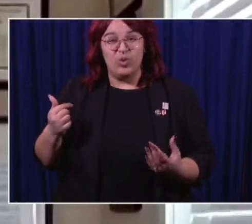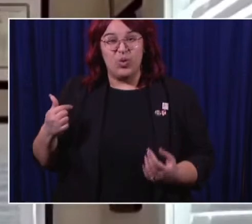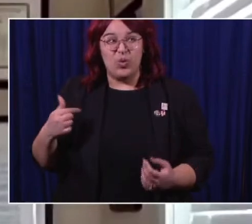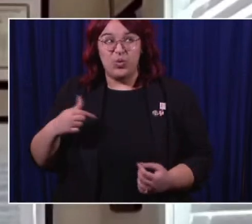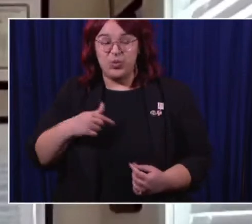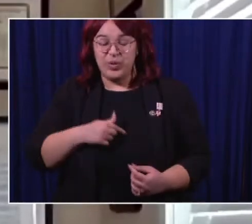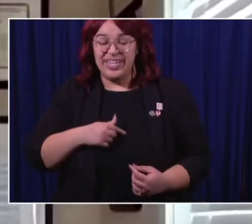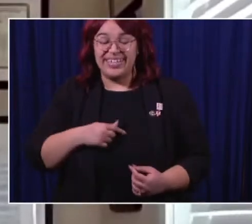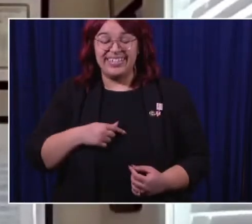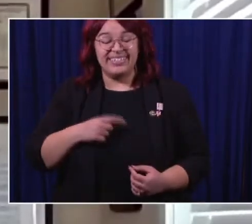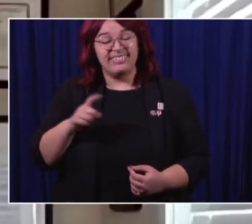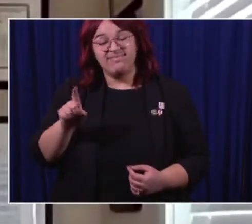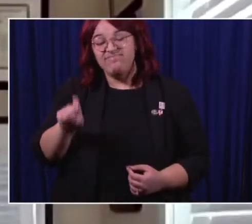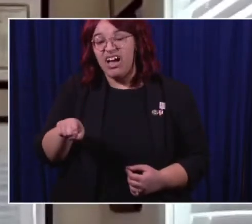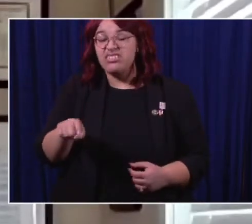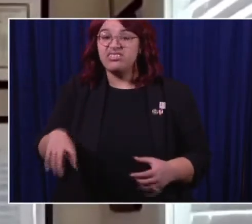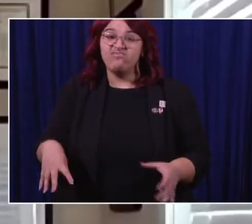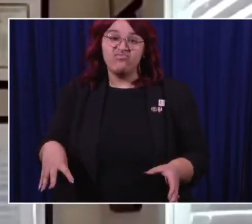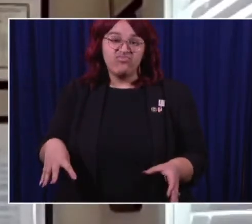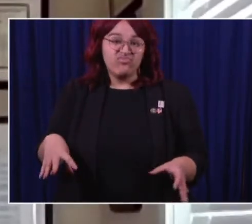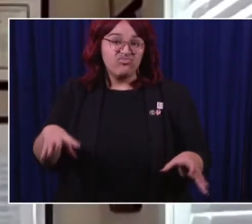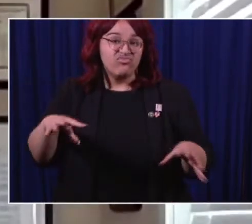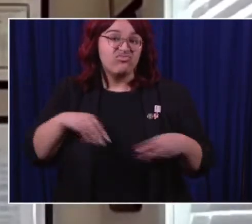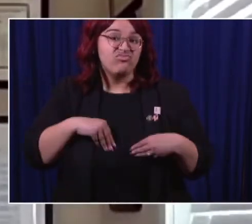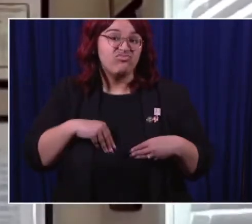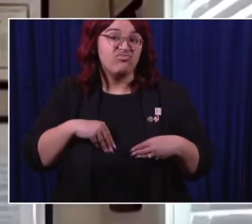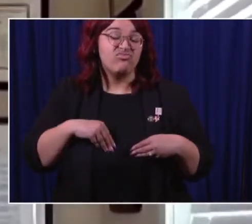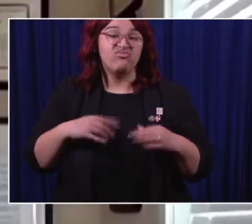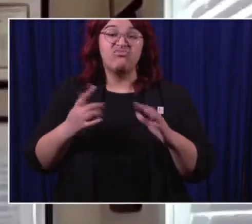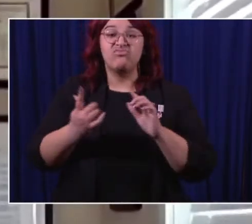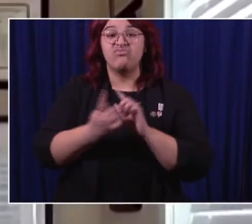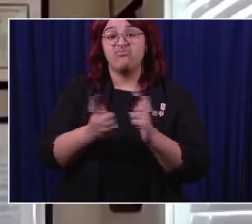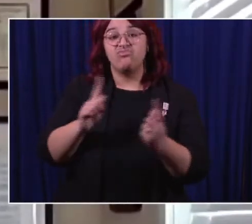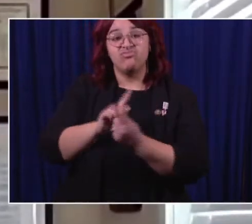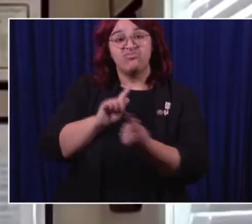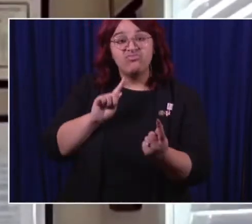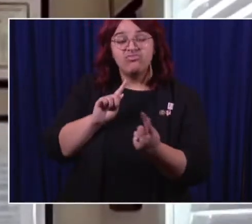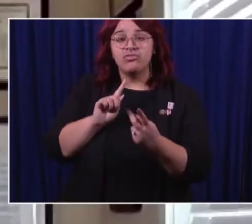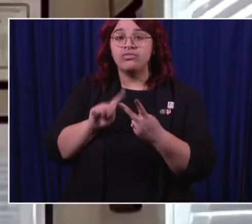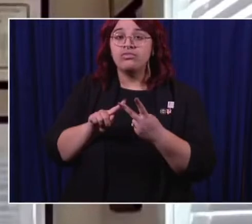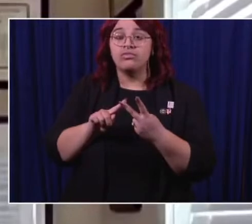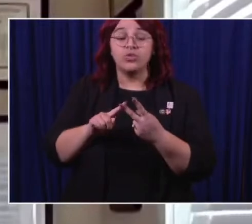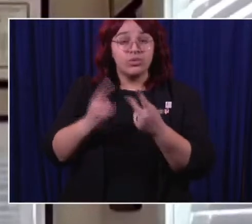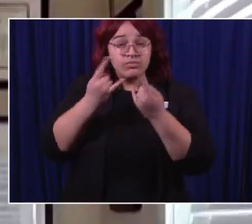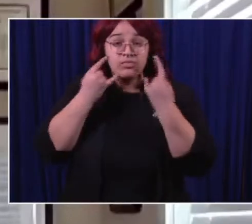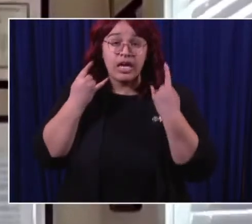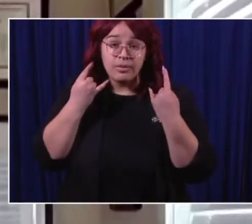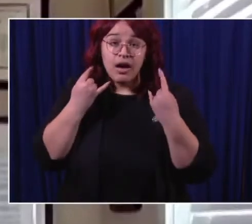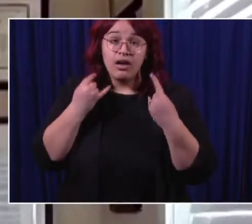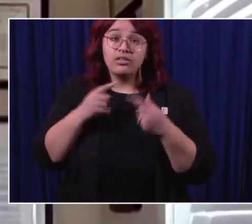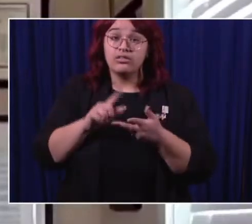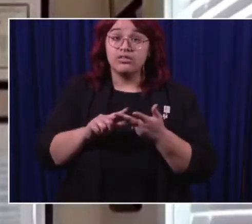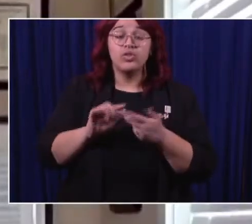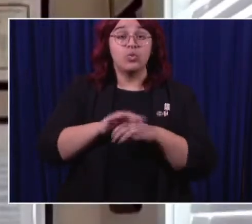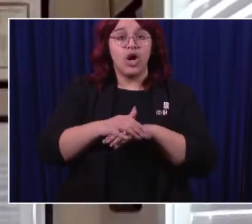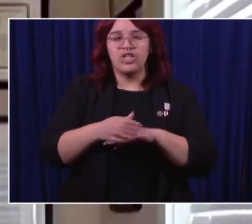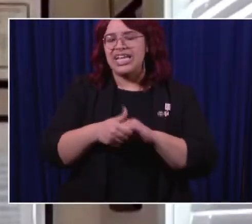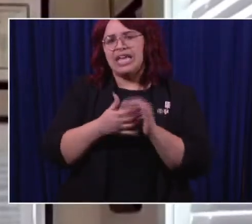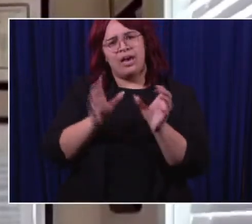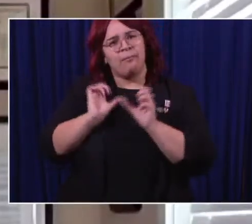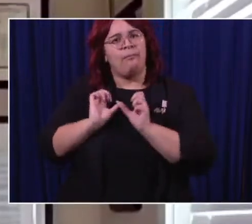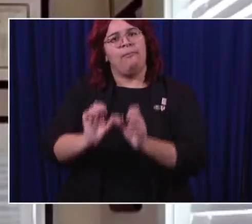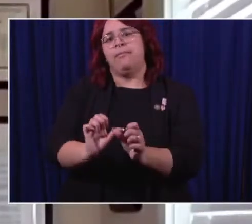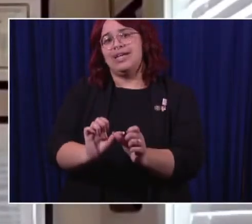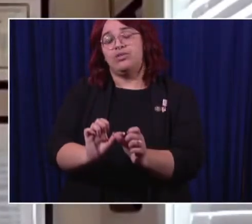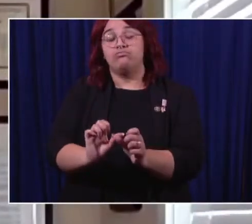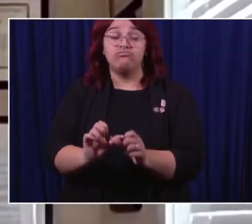us and how willing we are to be consistent with these safety measures that so far we're doing a pretty good job